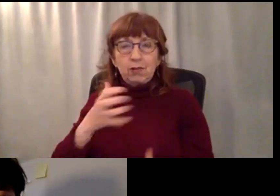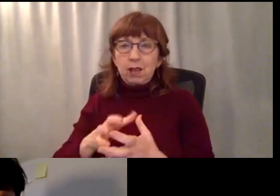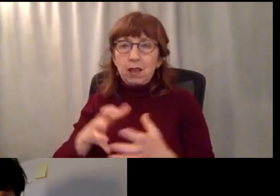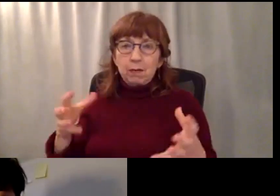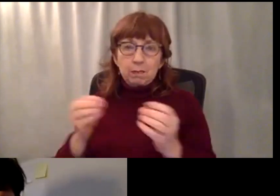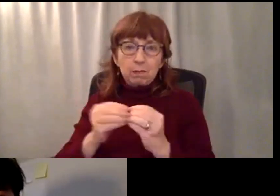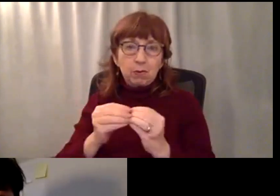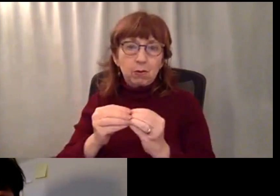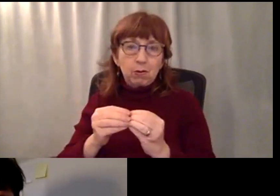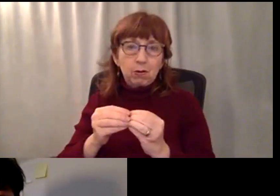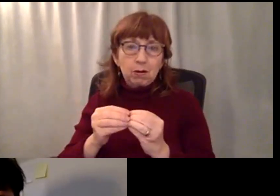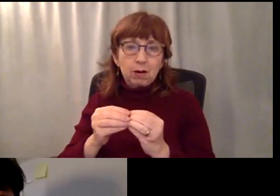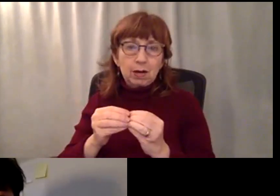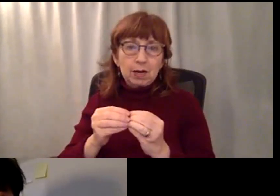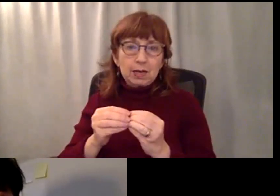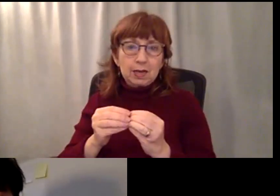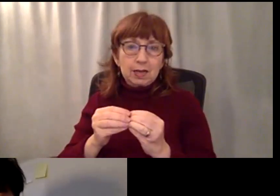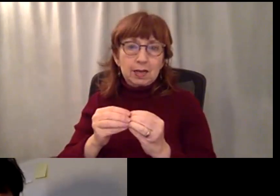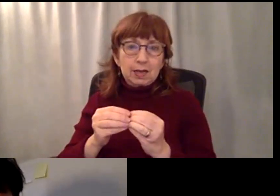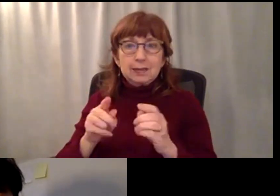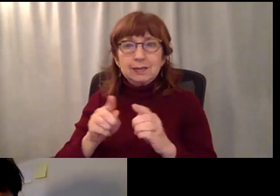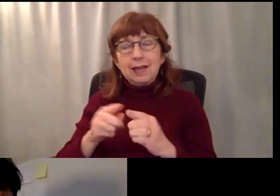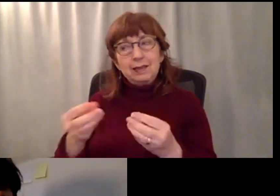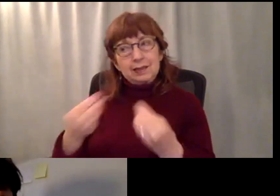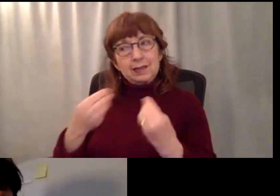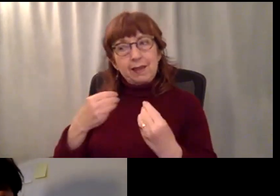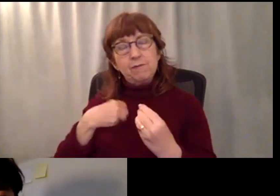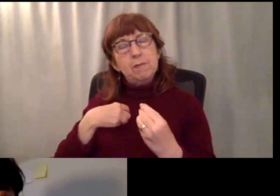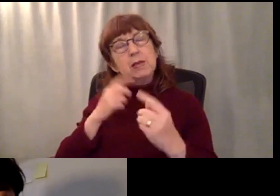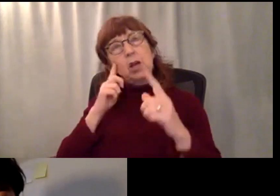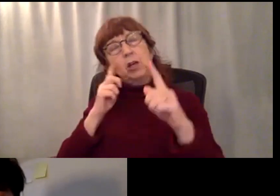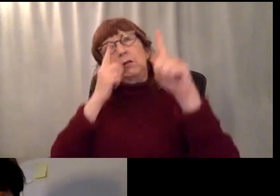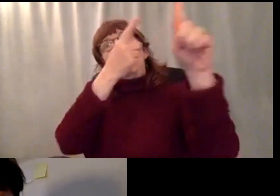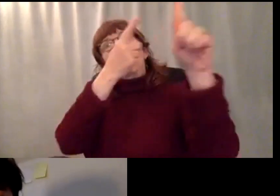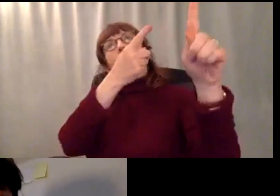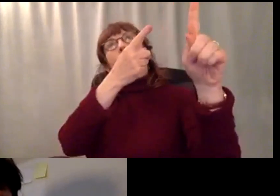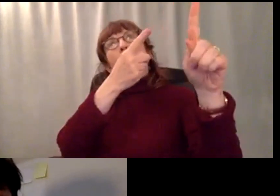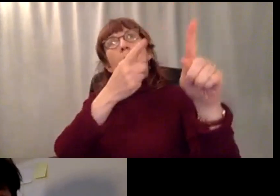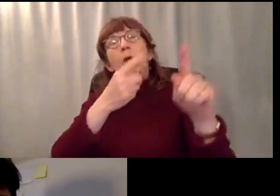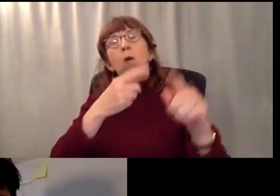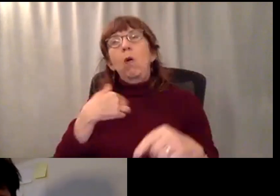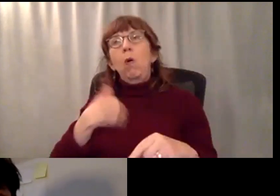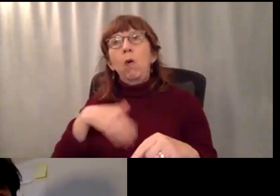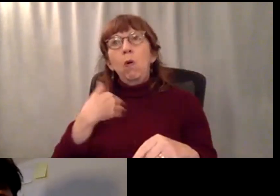me a sort of like a purpose, like an archival